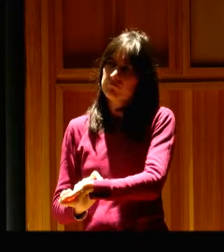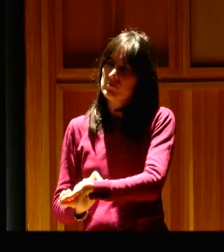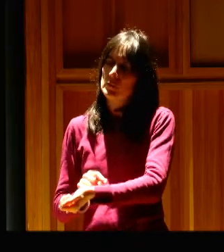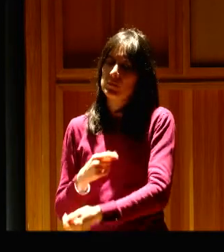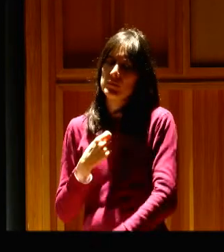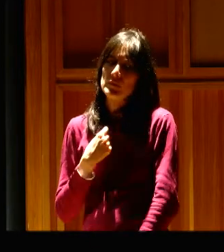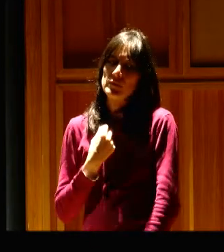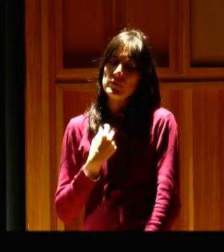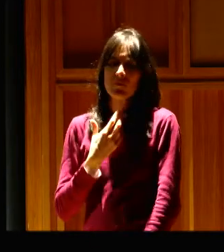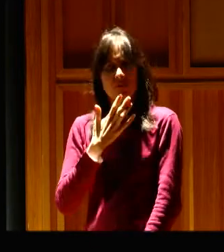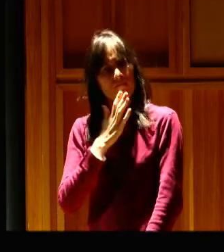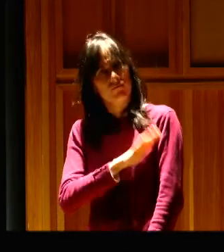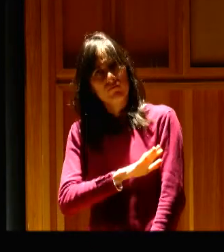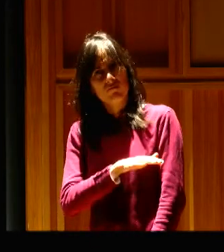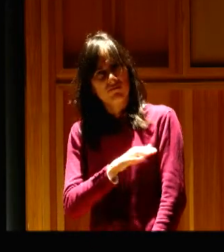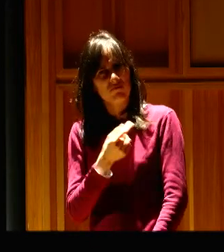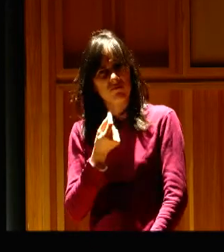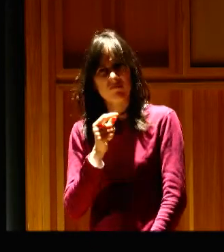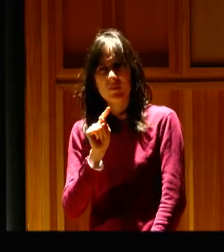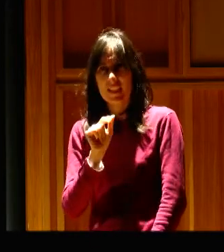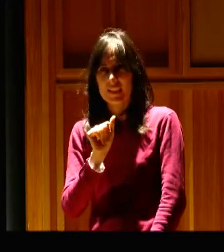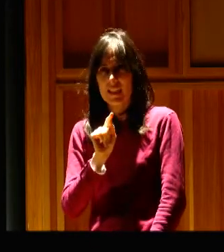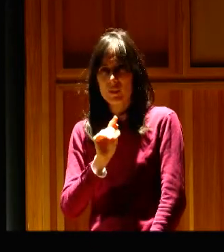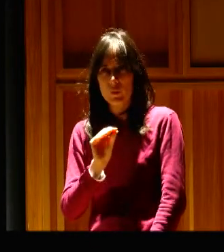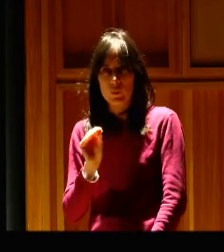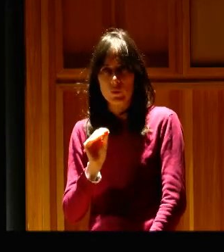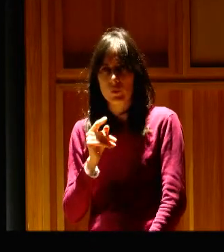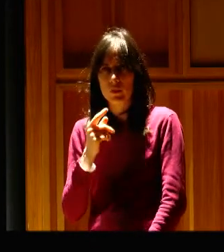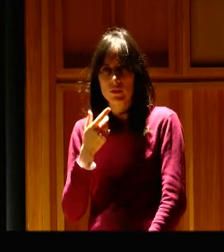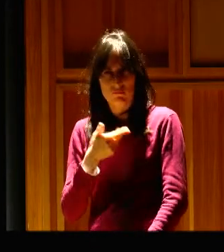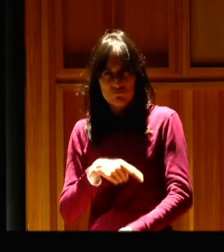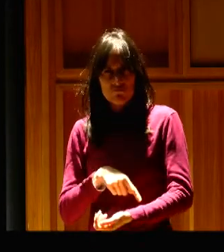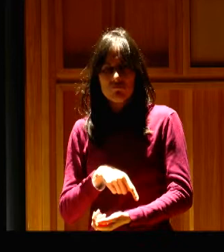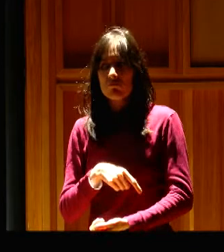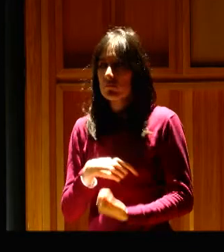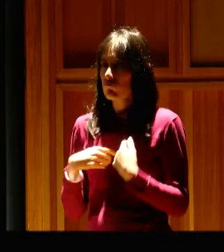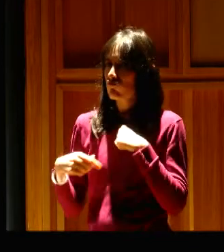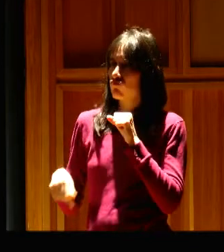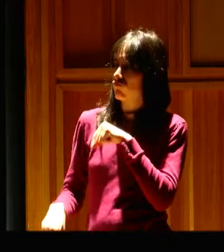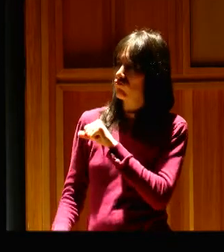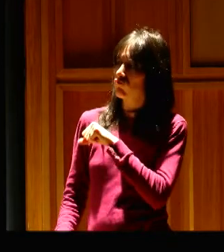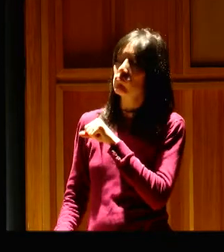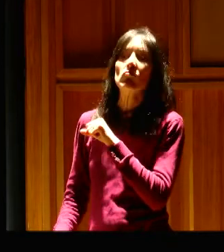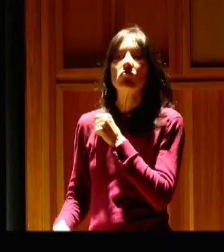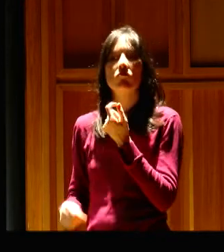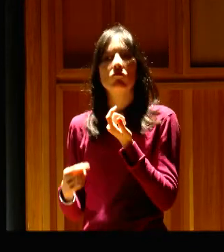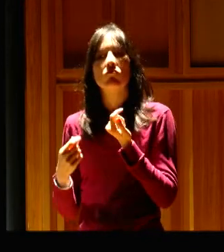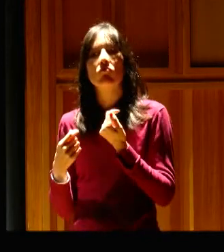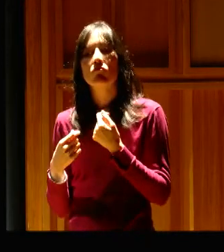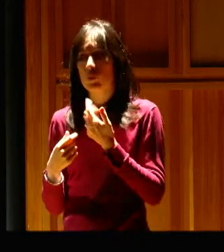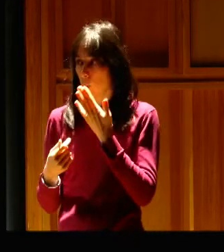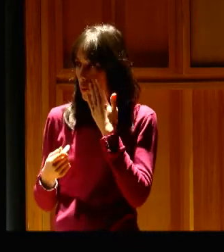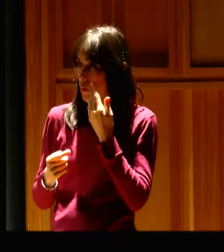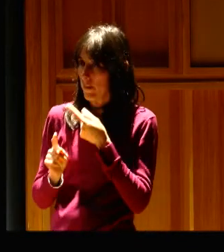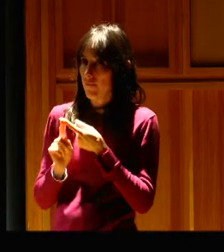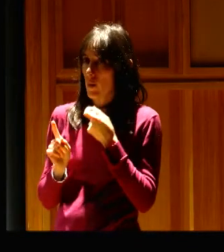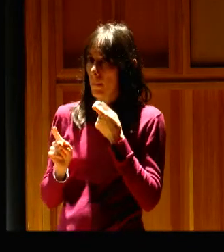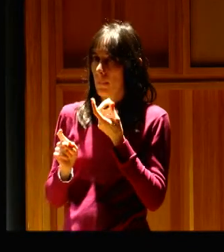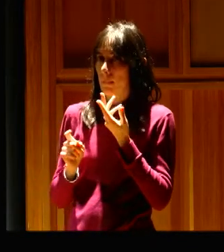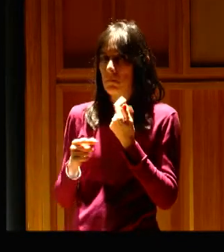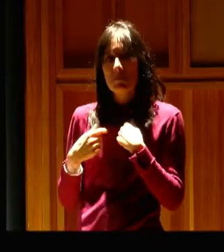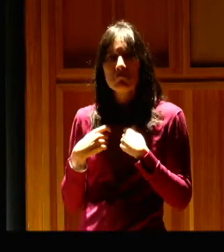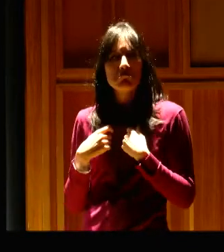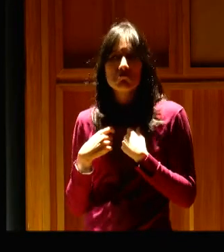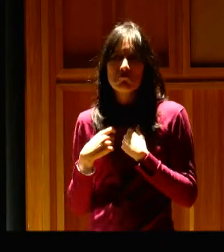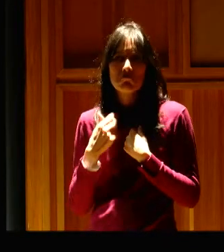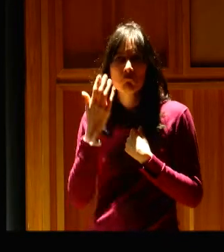"Is that a tattoo?" I asked. "Yes," he responded. "Do you know what it's from?" I shook my